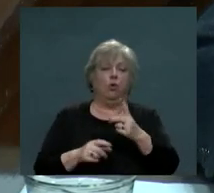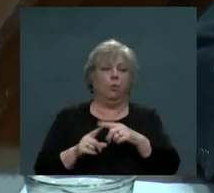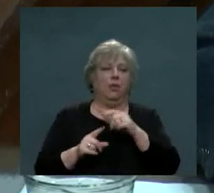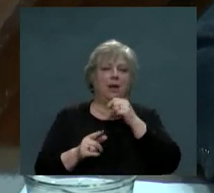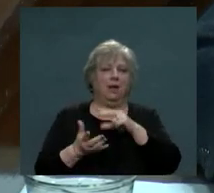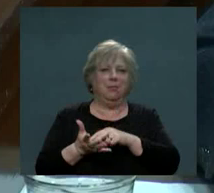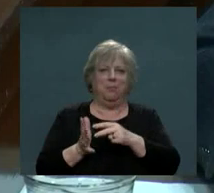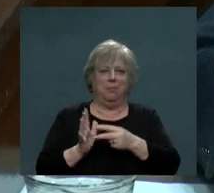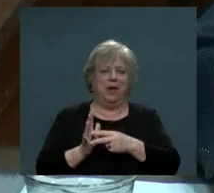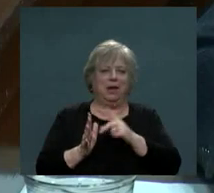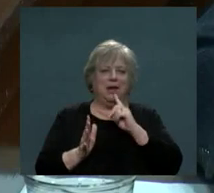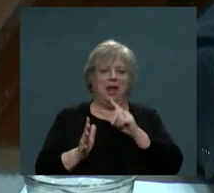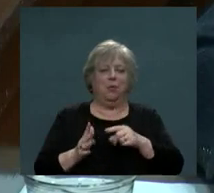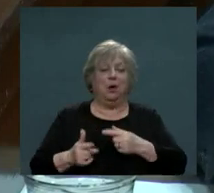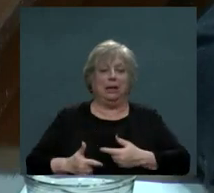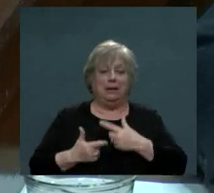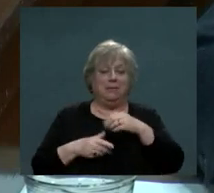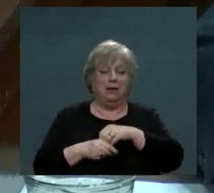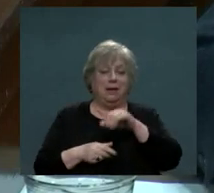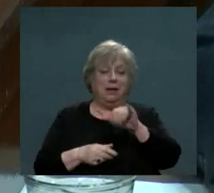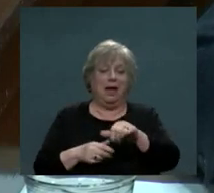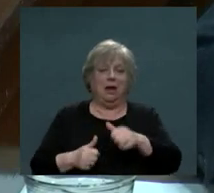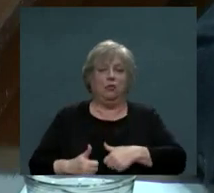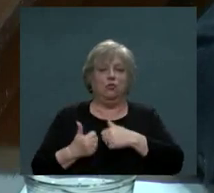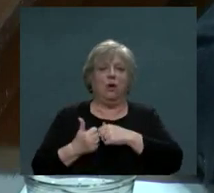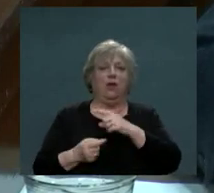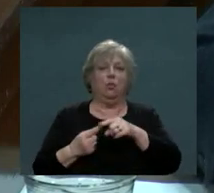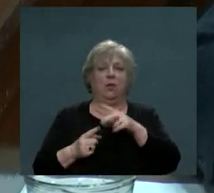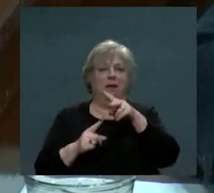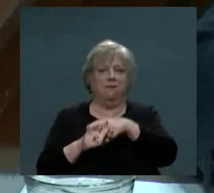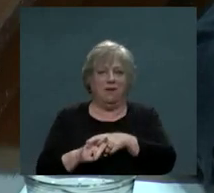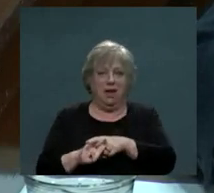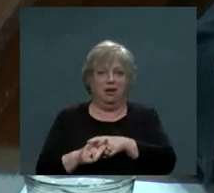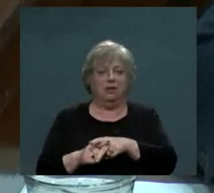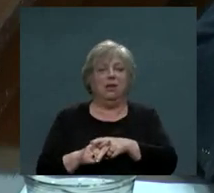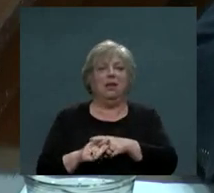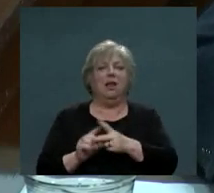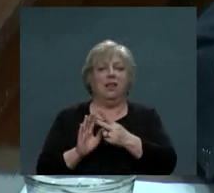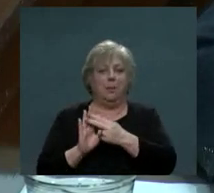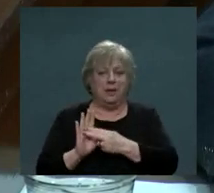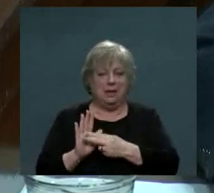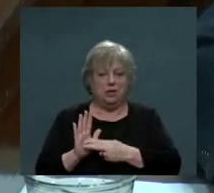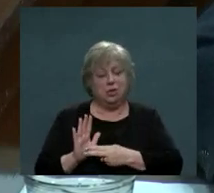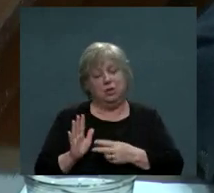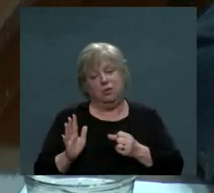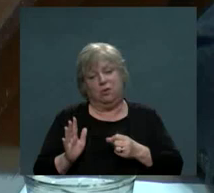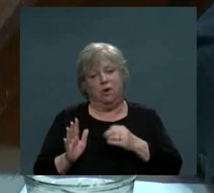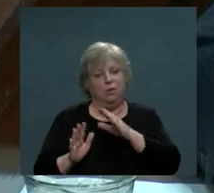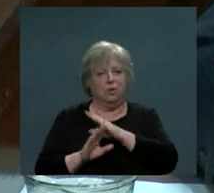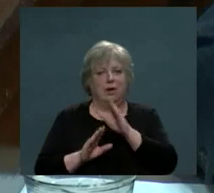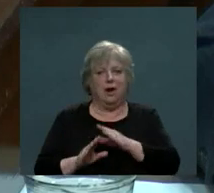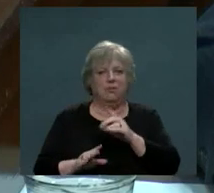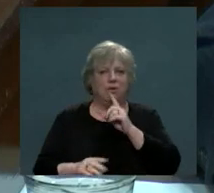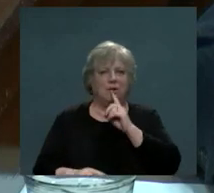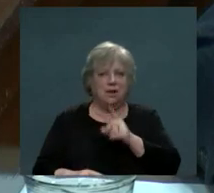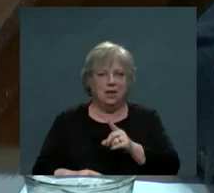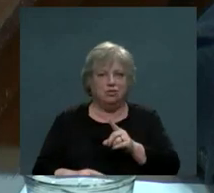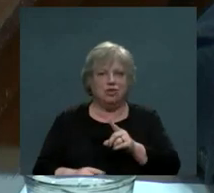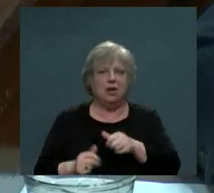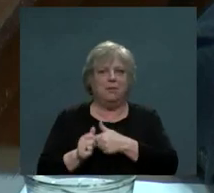mean that they were at that address at the time they filed their petitions, and therefore they were never legitimately a